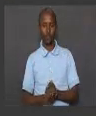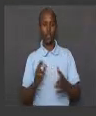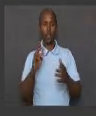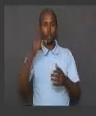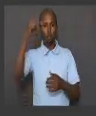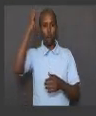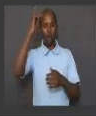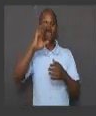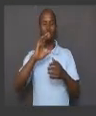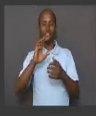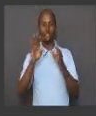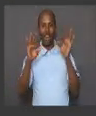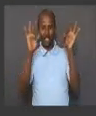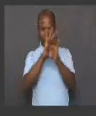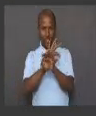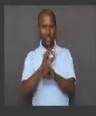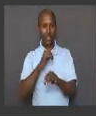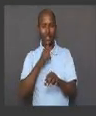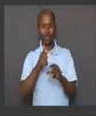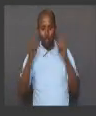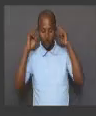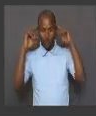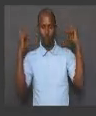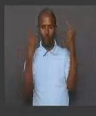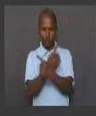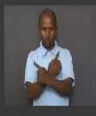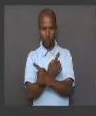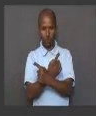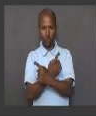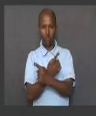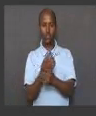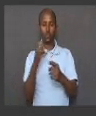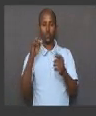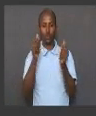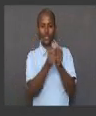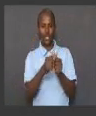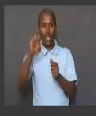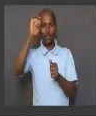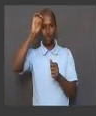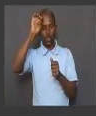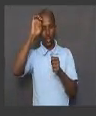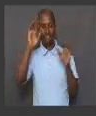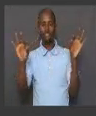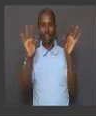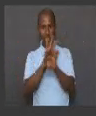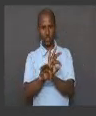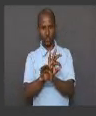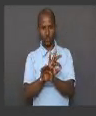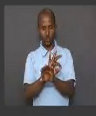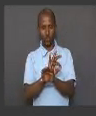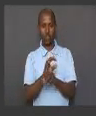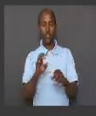Power functions are not to be confused with exponential functions.